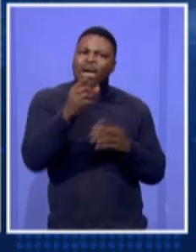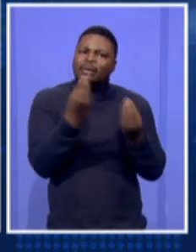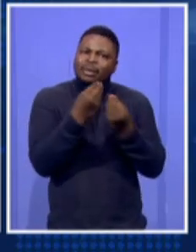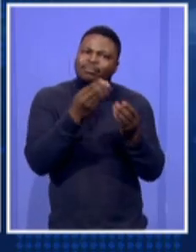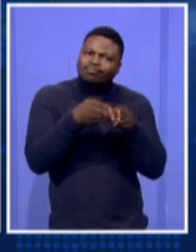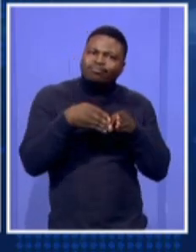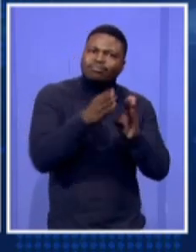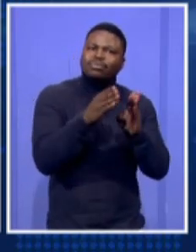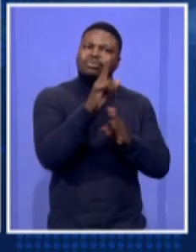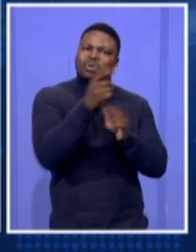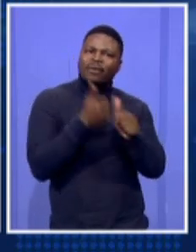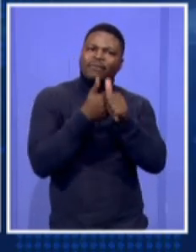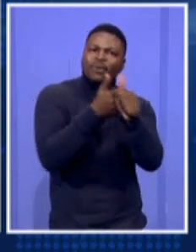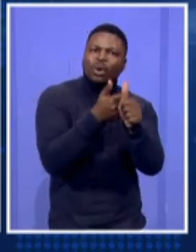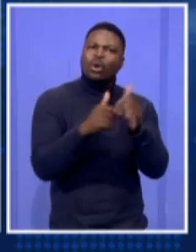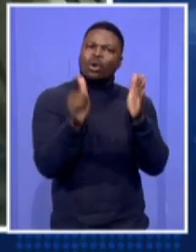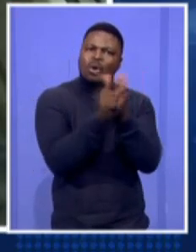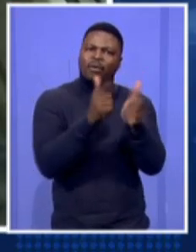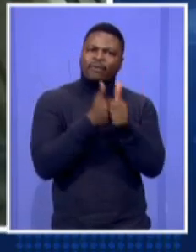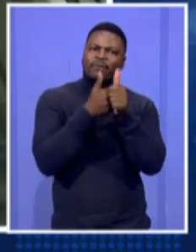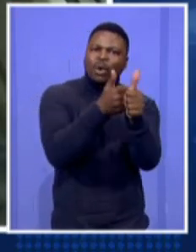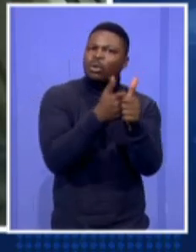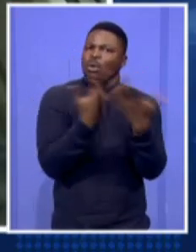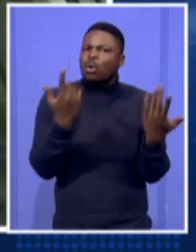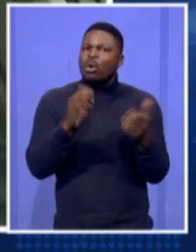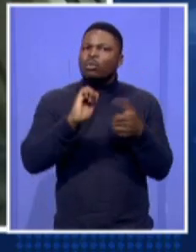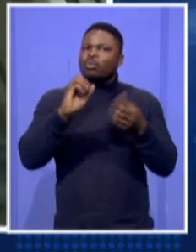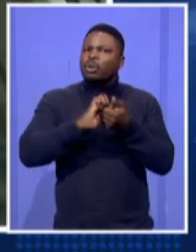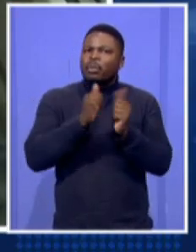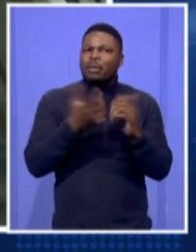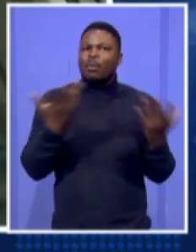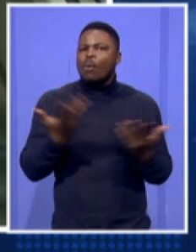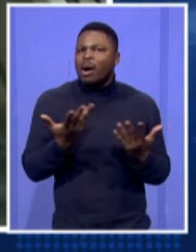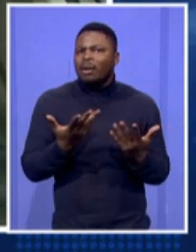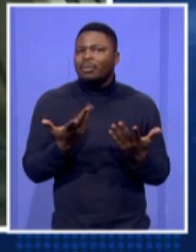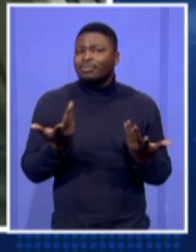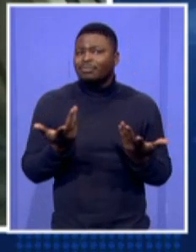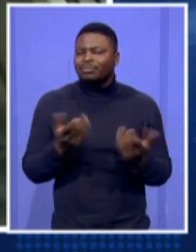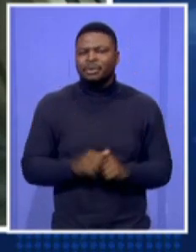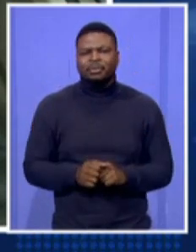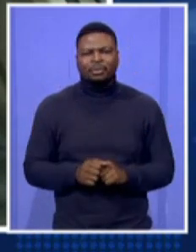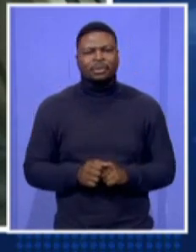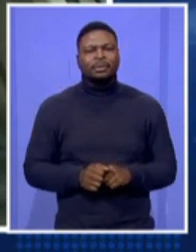out. Well, interesting thoughts there. I don't know what you think. Let us know at the